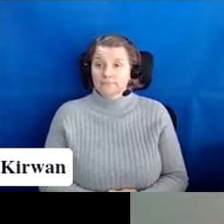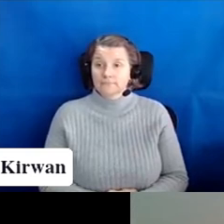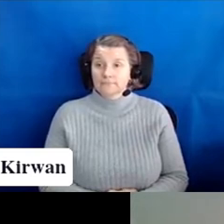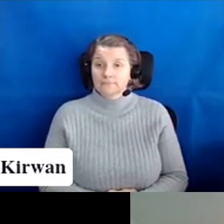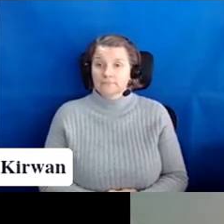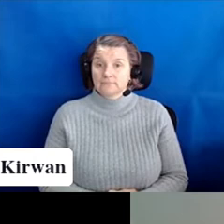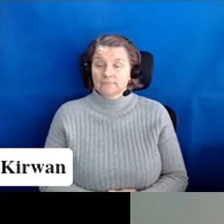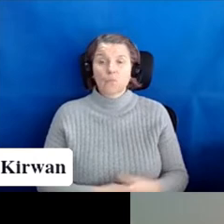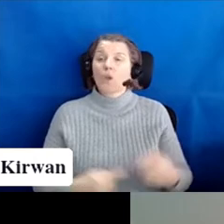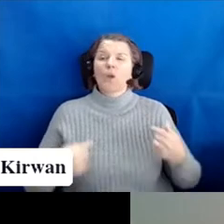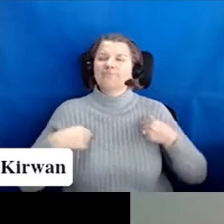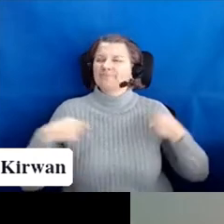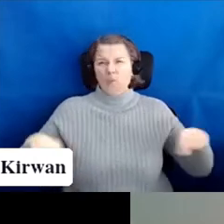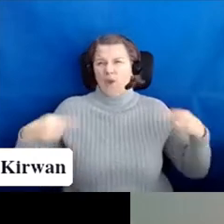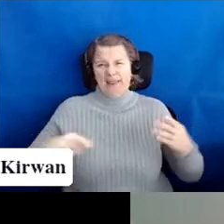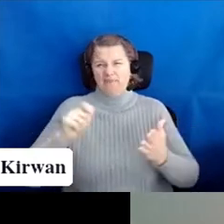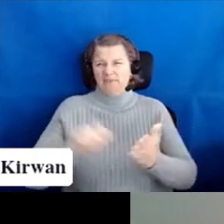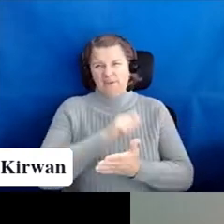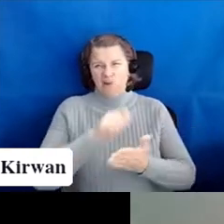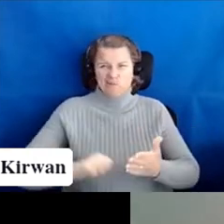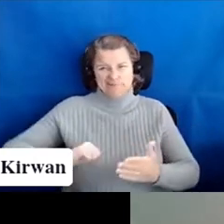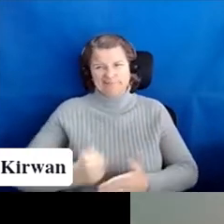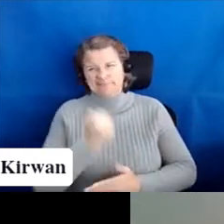We are not allowed to vote.